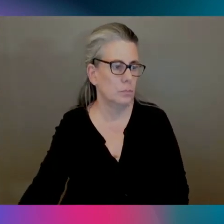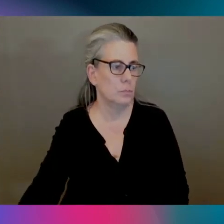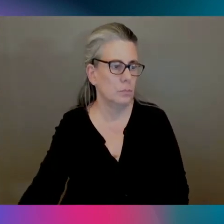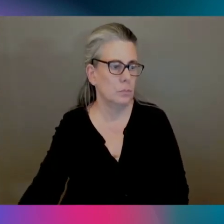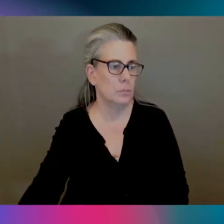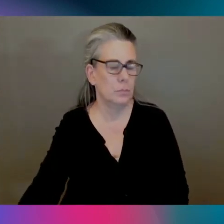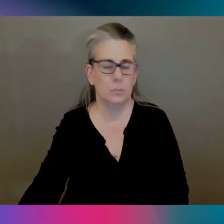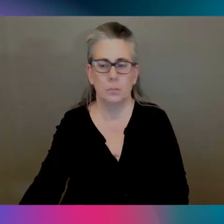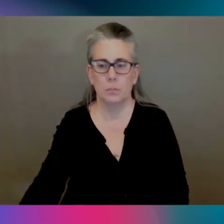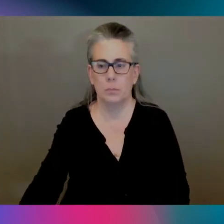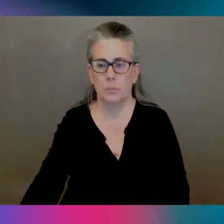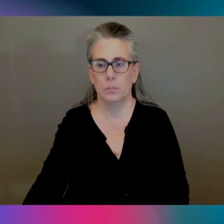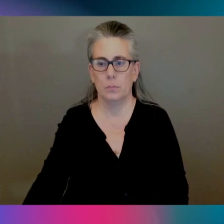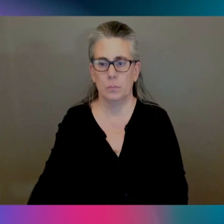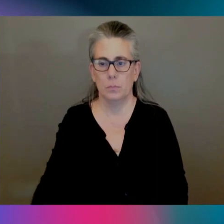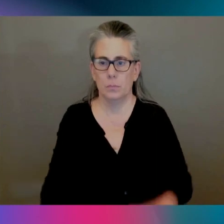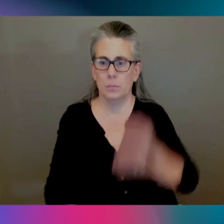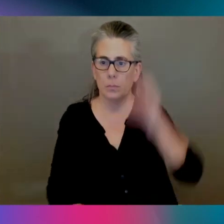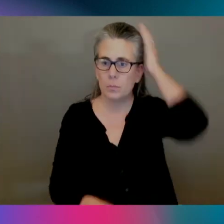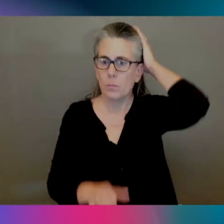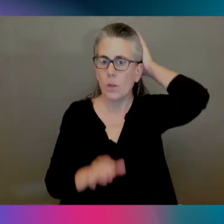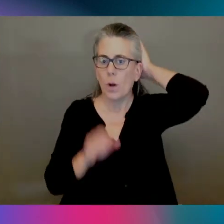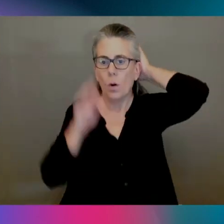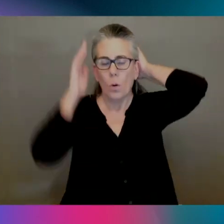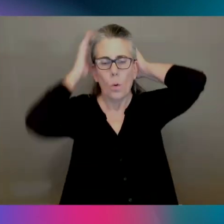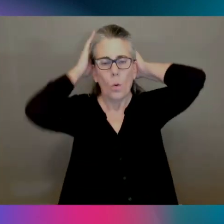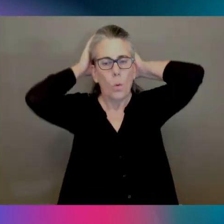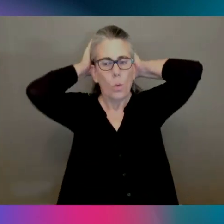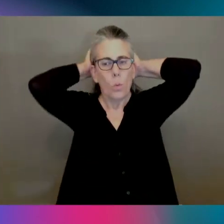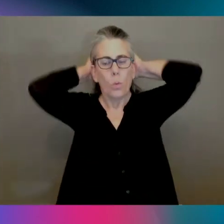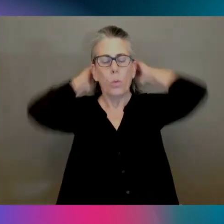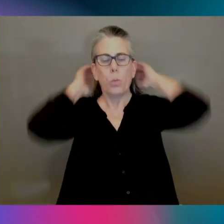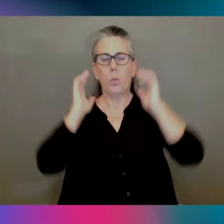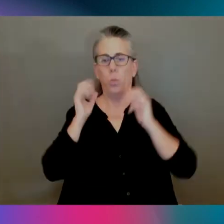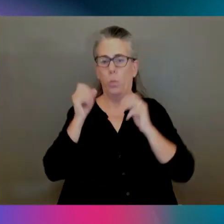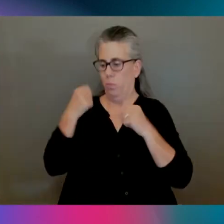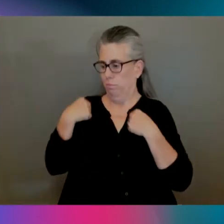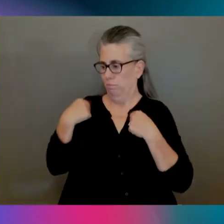So what all got created when we did all that stuff just now, right? So